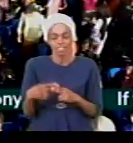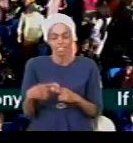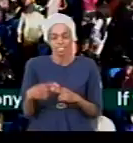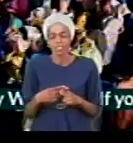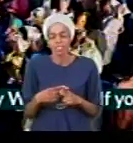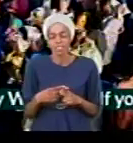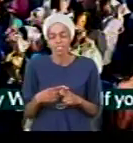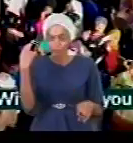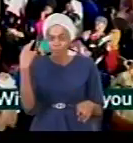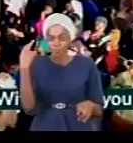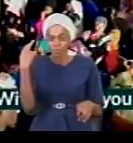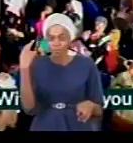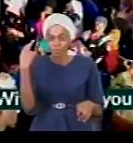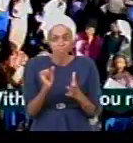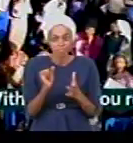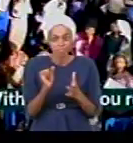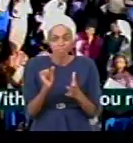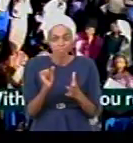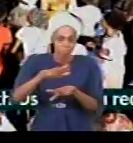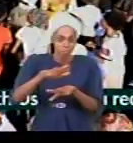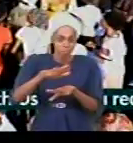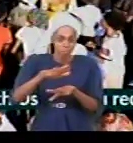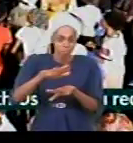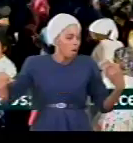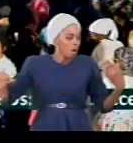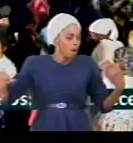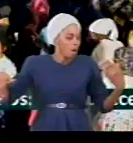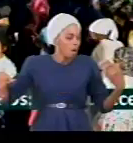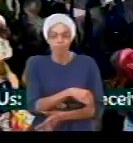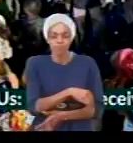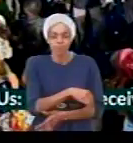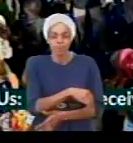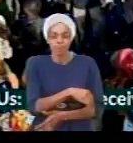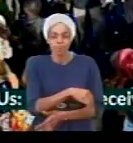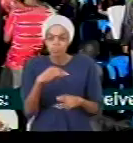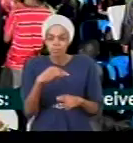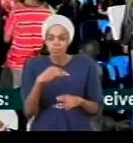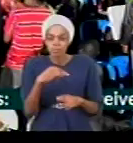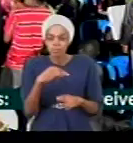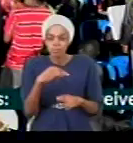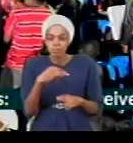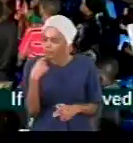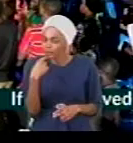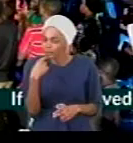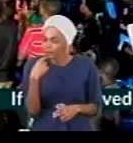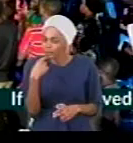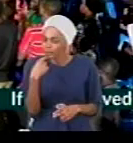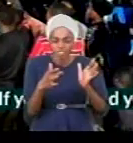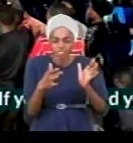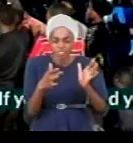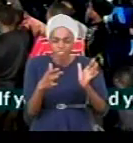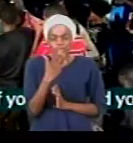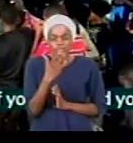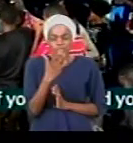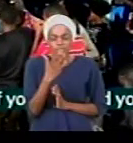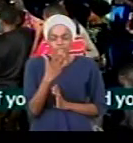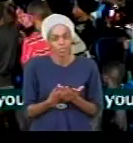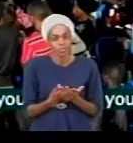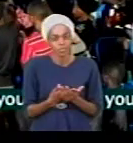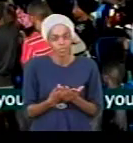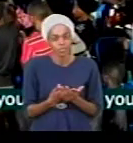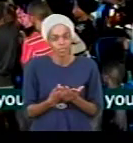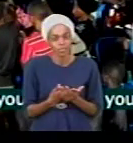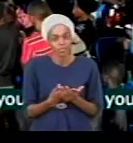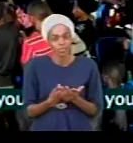Joy everywhere if you brought anyone that is dead and don't deafness